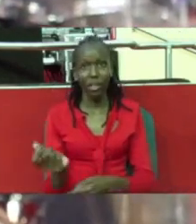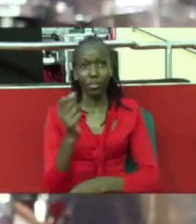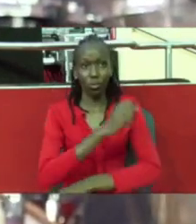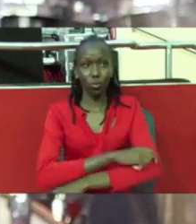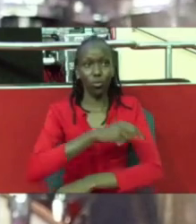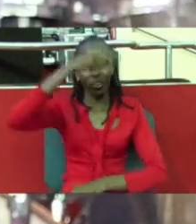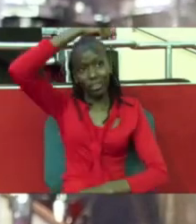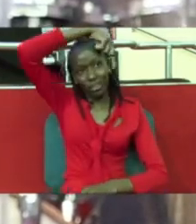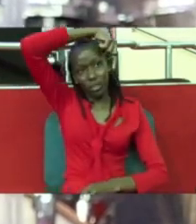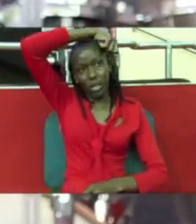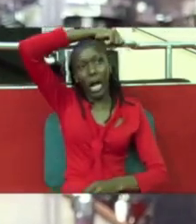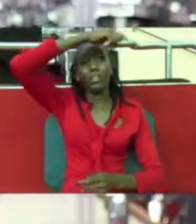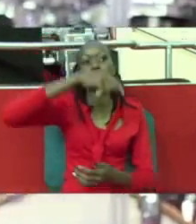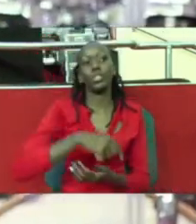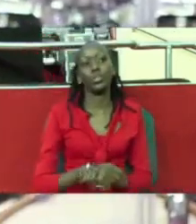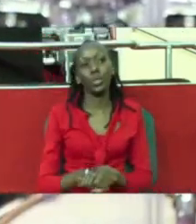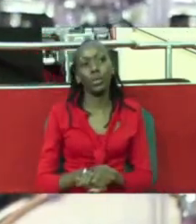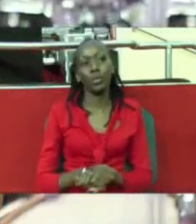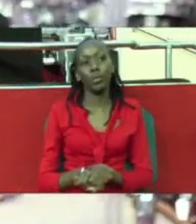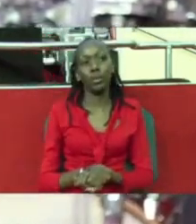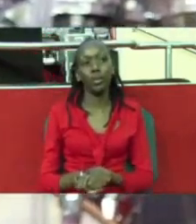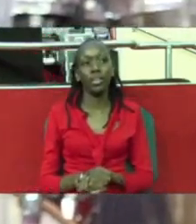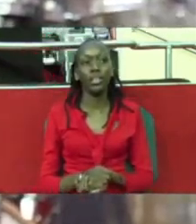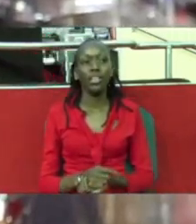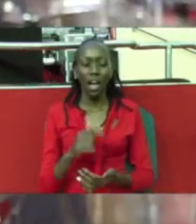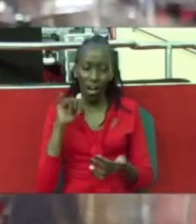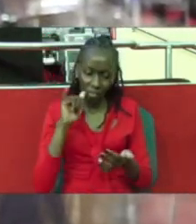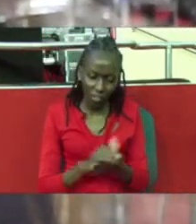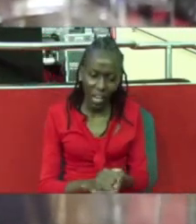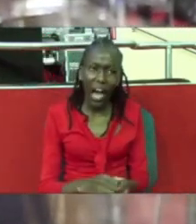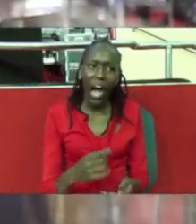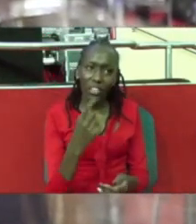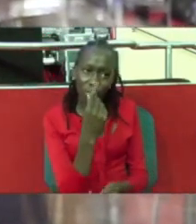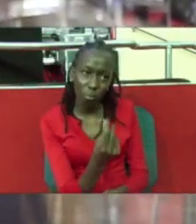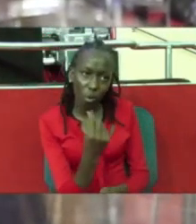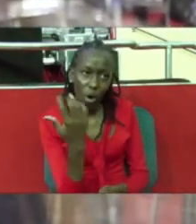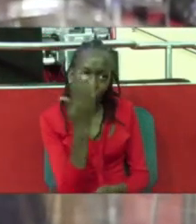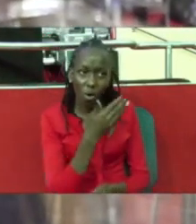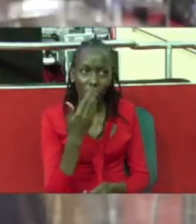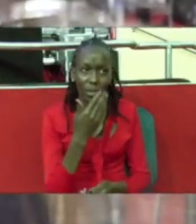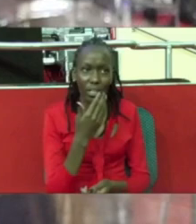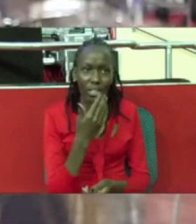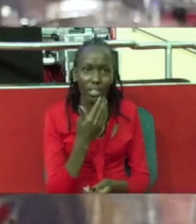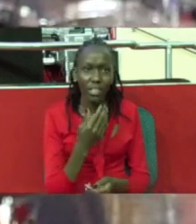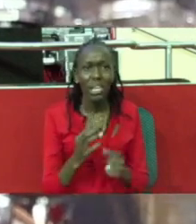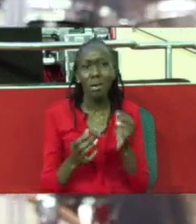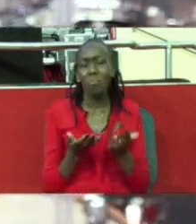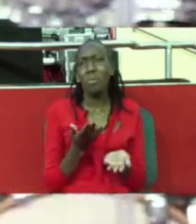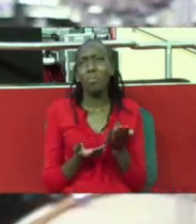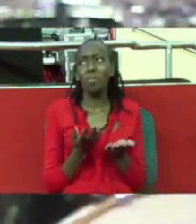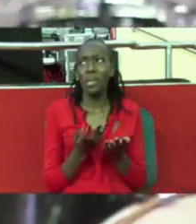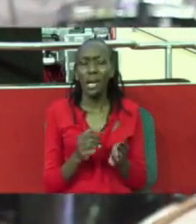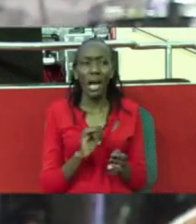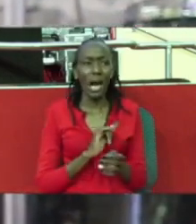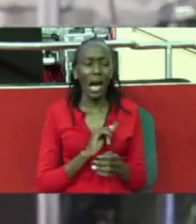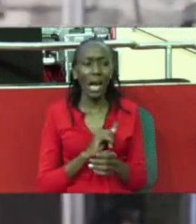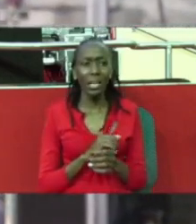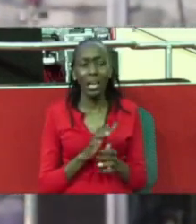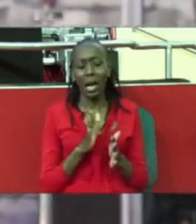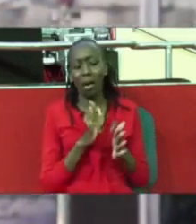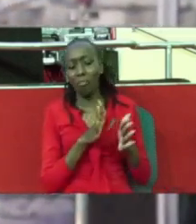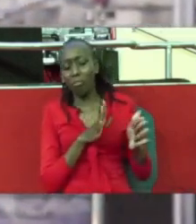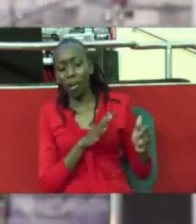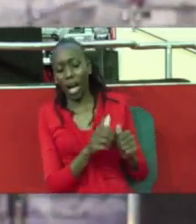not that little oil. Si hiyo mafuta kidogo. What if I ignored that girl? Iwapo nilimpuza huyo msichana. What if I ignored that girl?